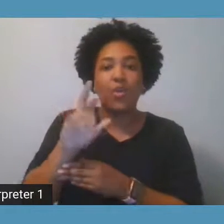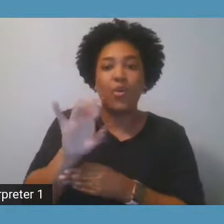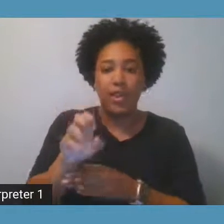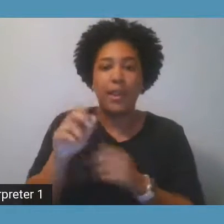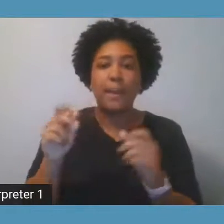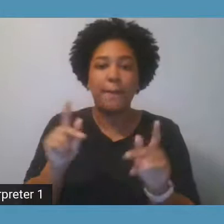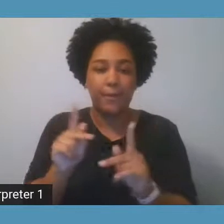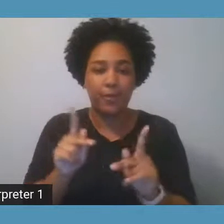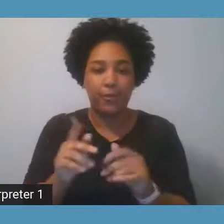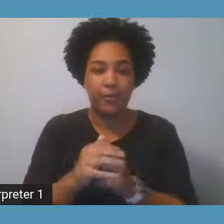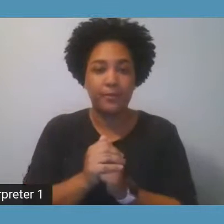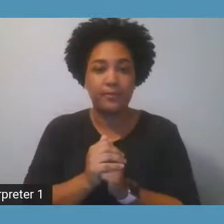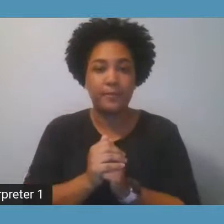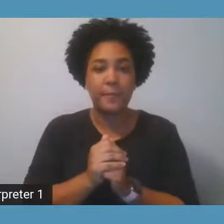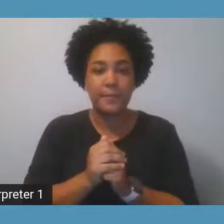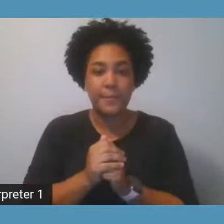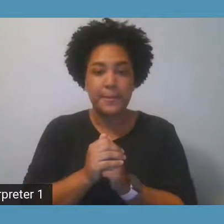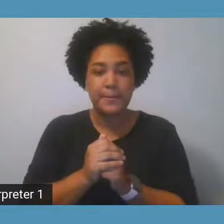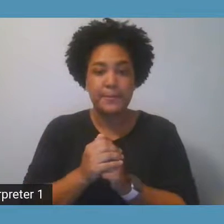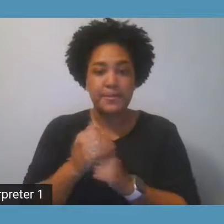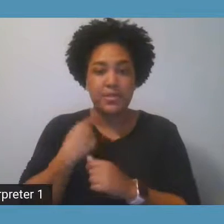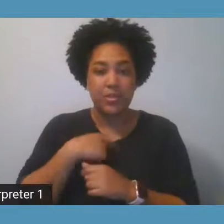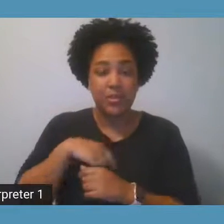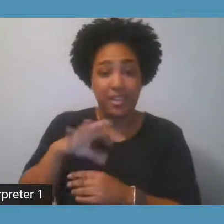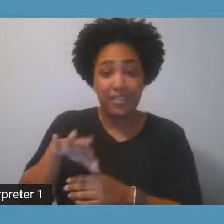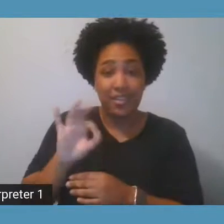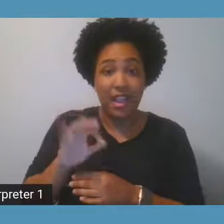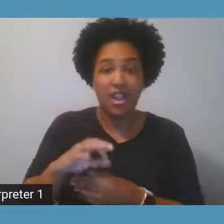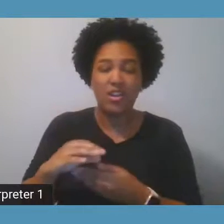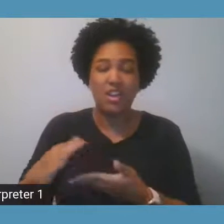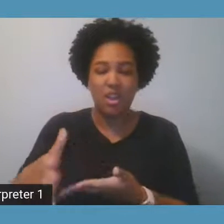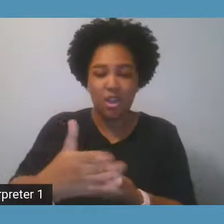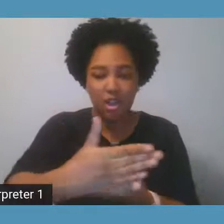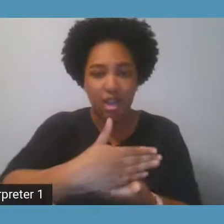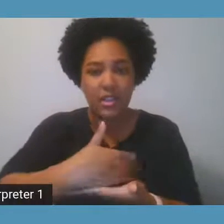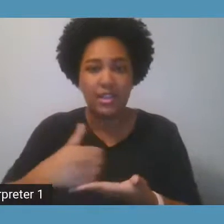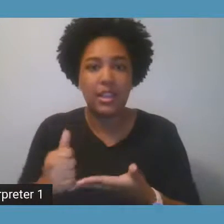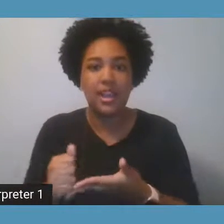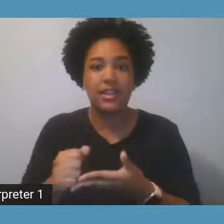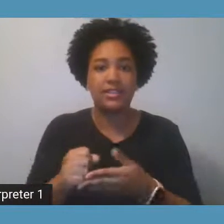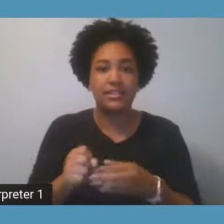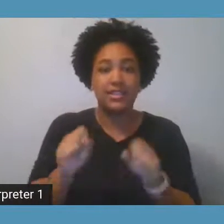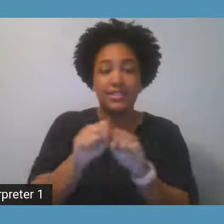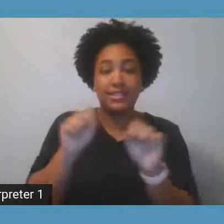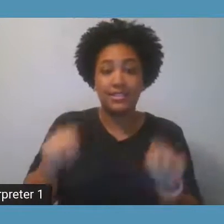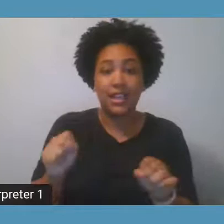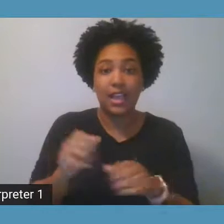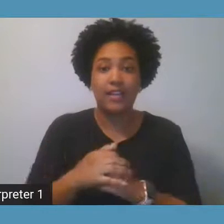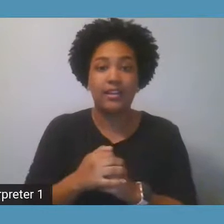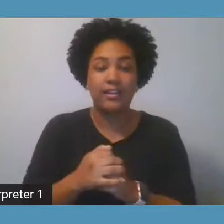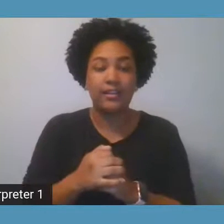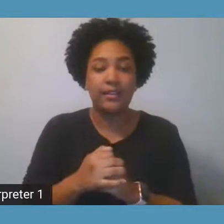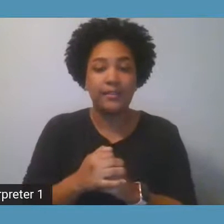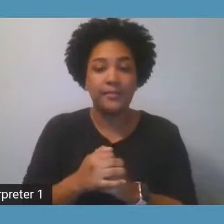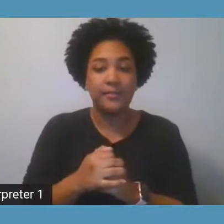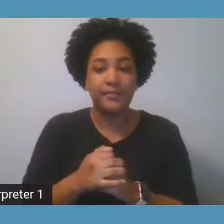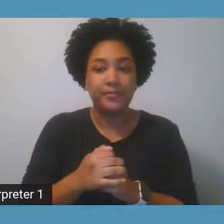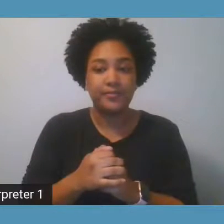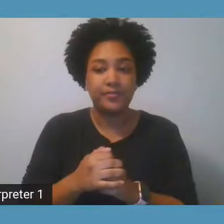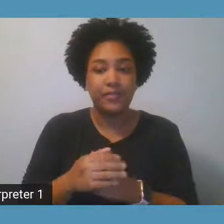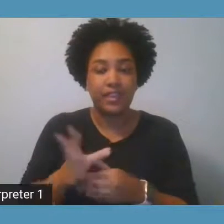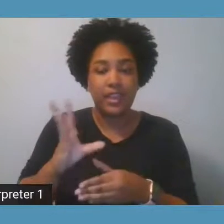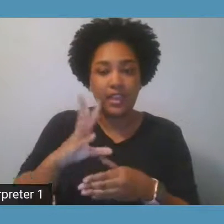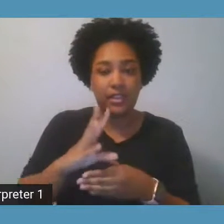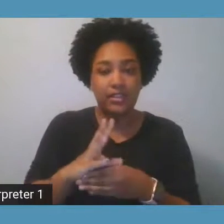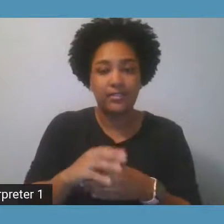those of our members were founded within a colonizing society, which perpetuated the exclusions and erasures of many Native peoples